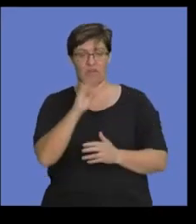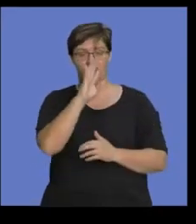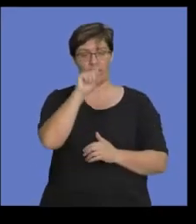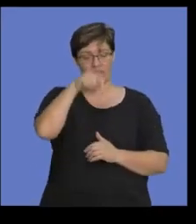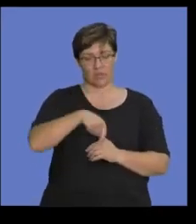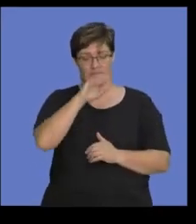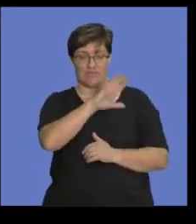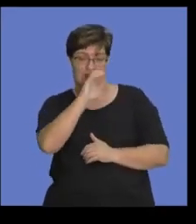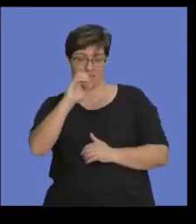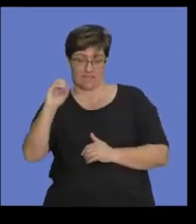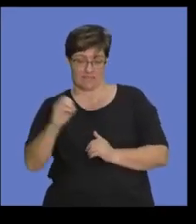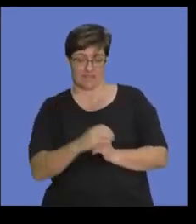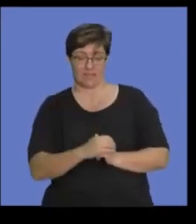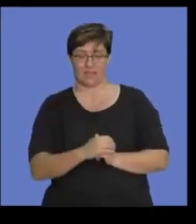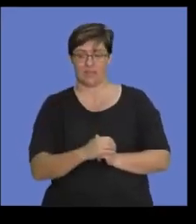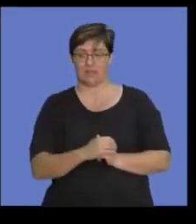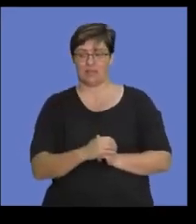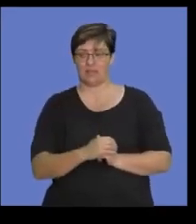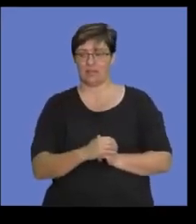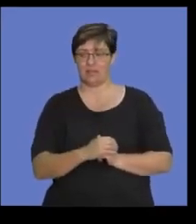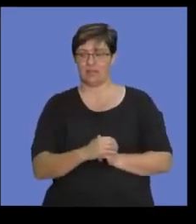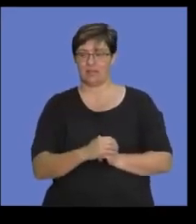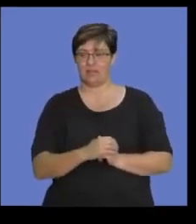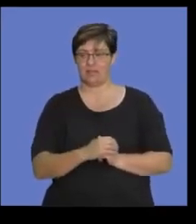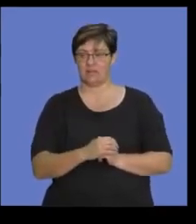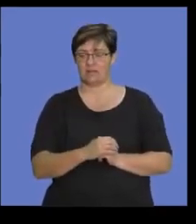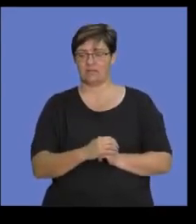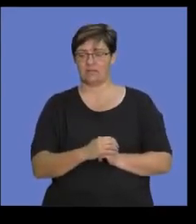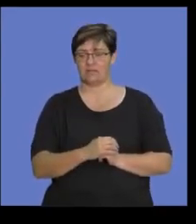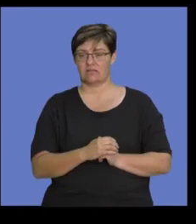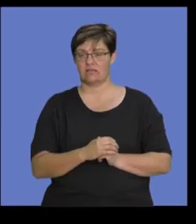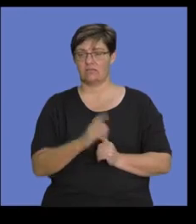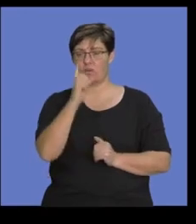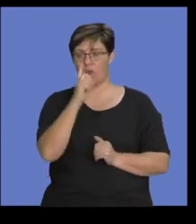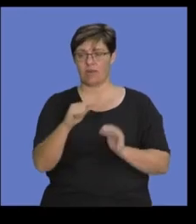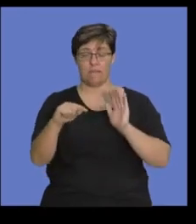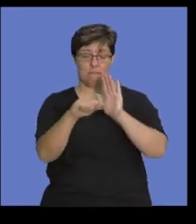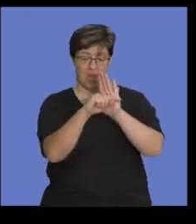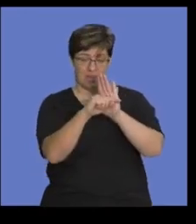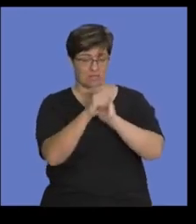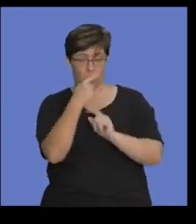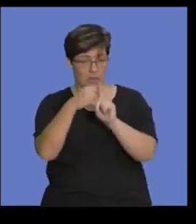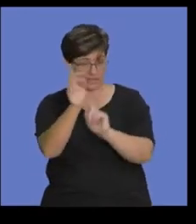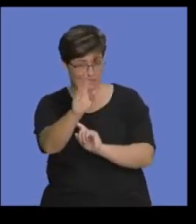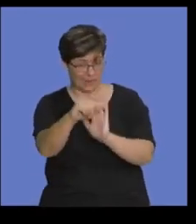be 4,500 into 1 minus, not plus.